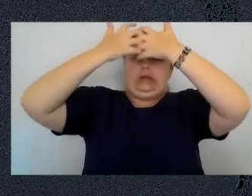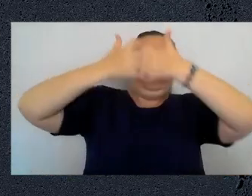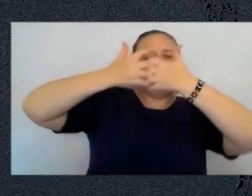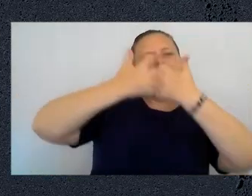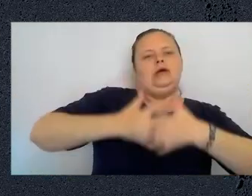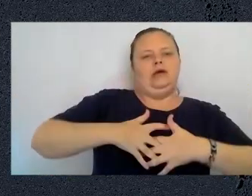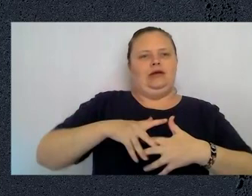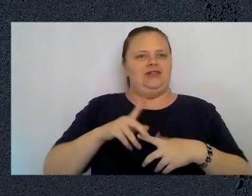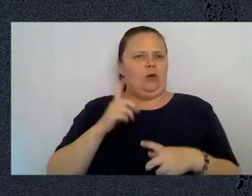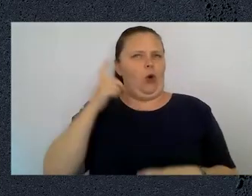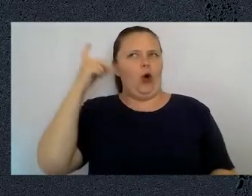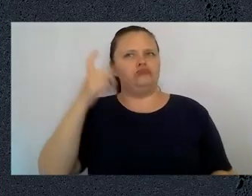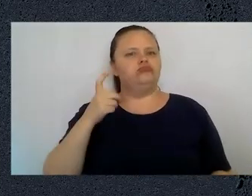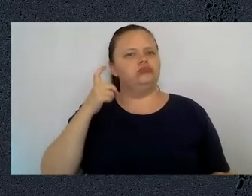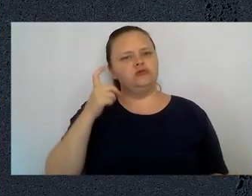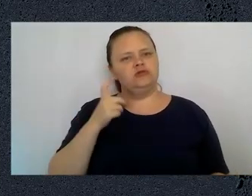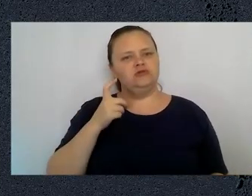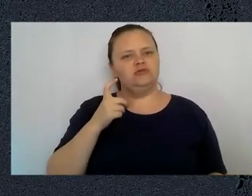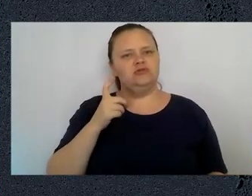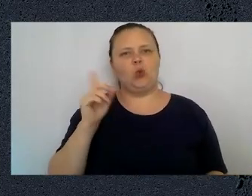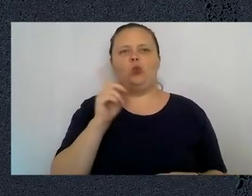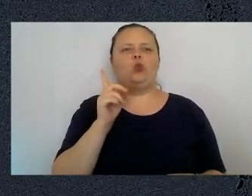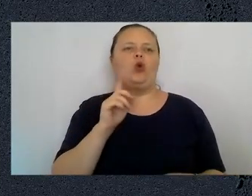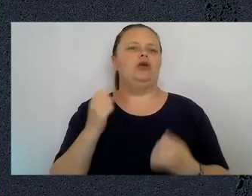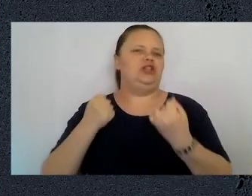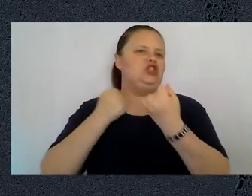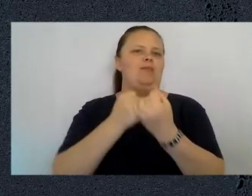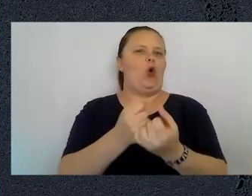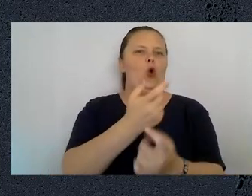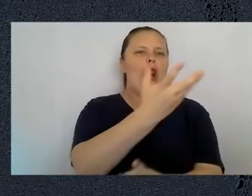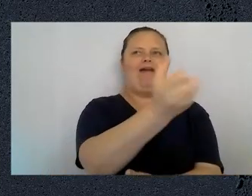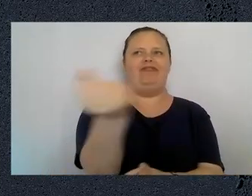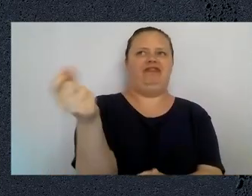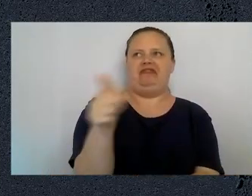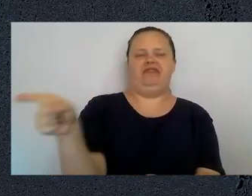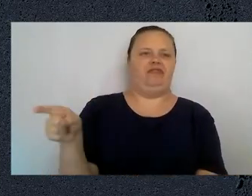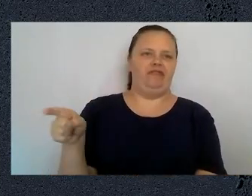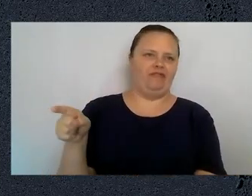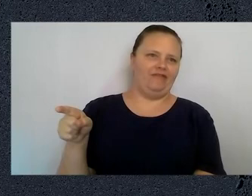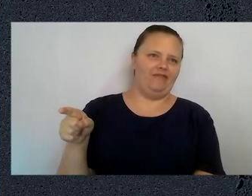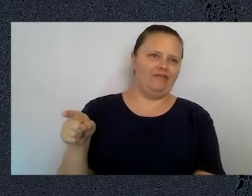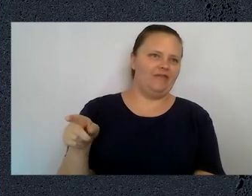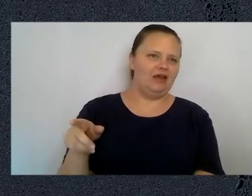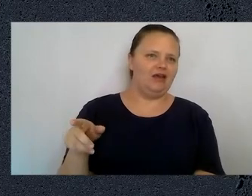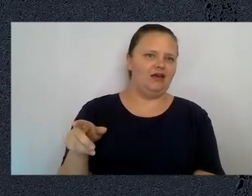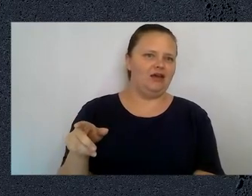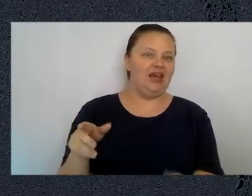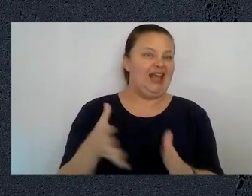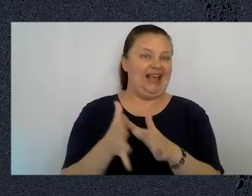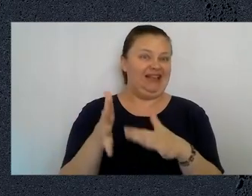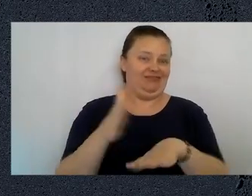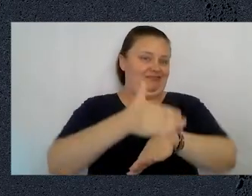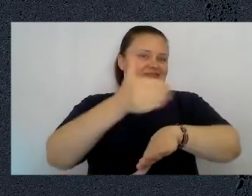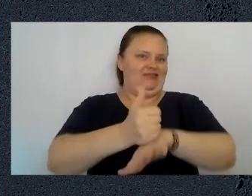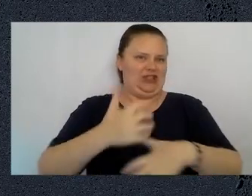was wondering what support out there is in structure for students